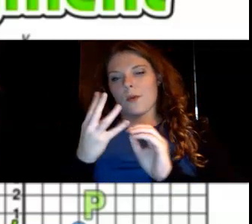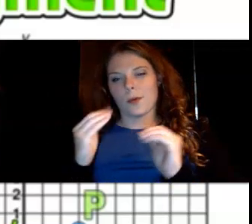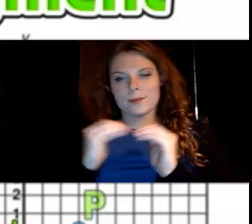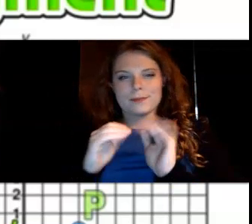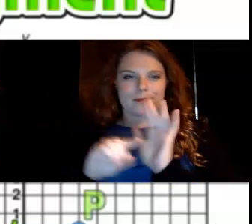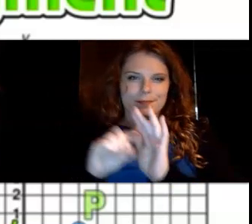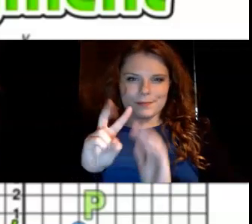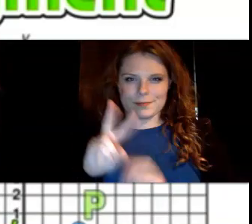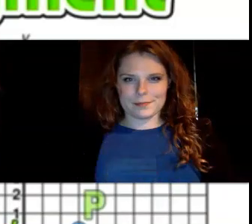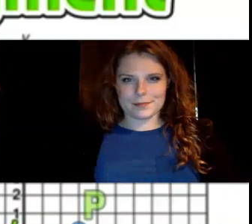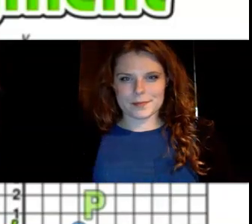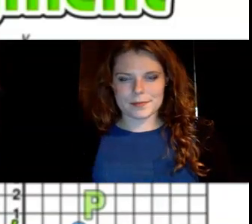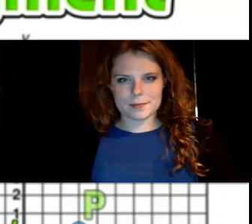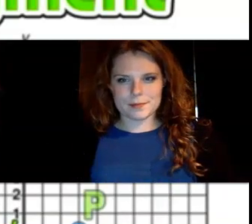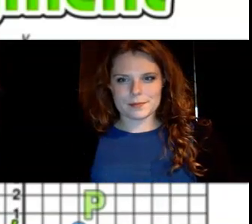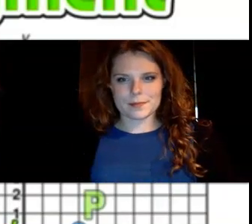to -2.